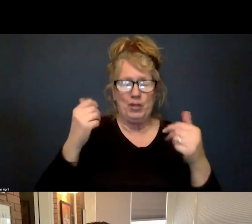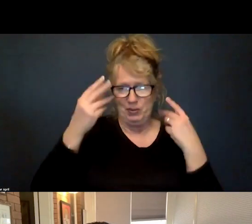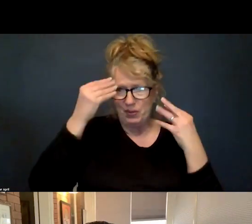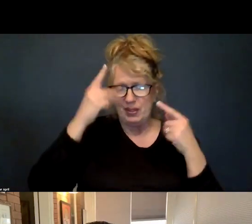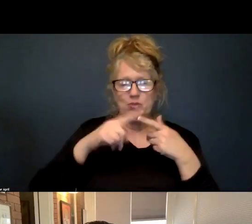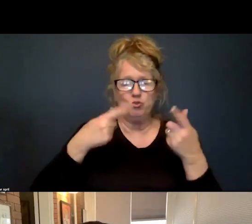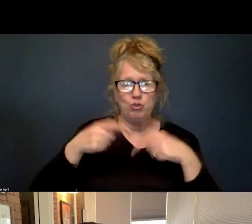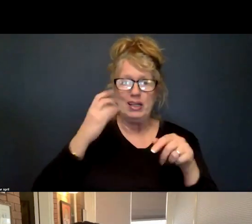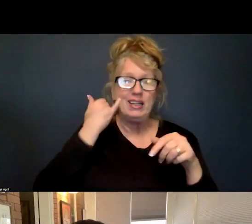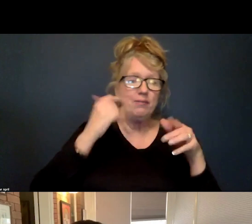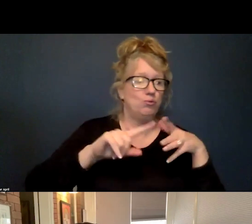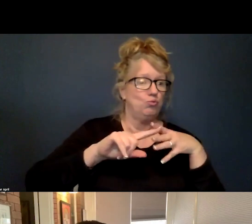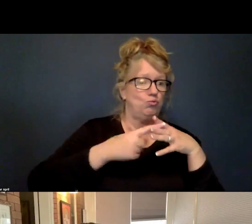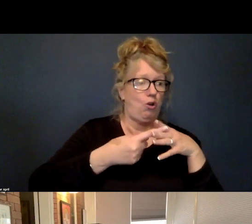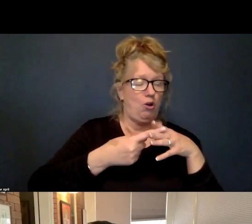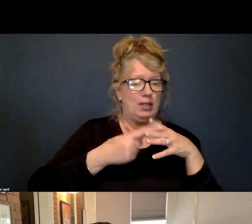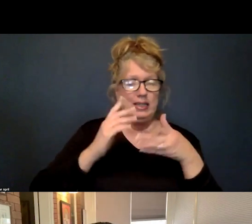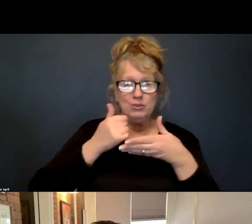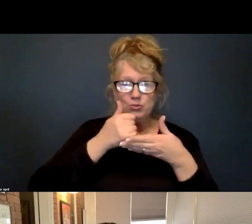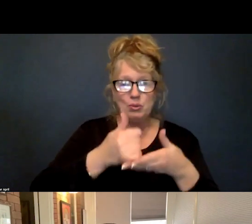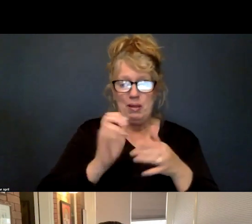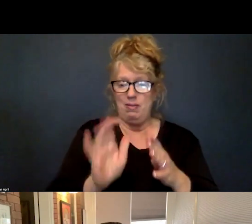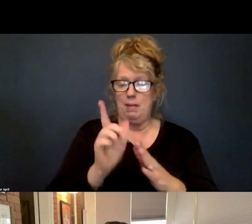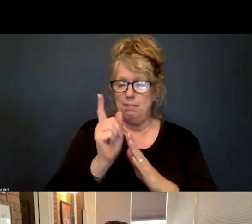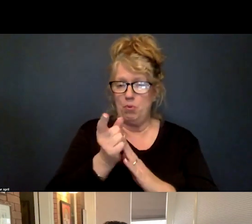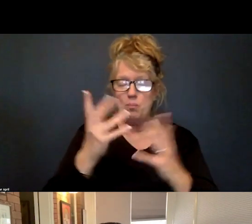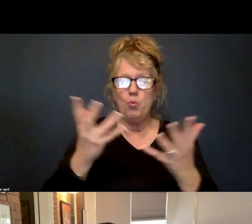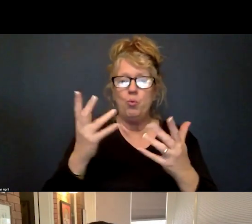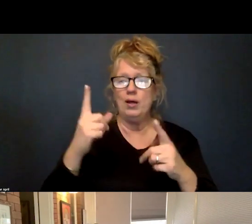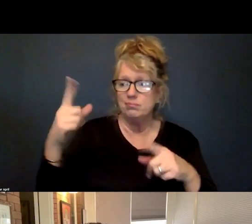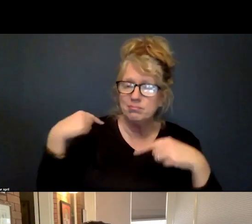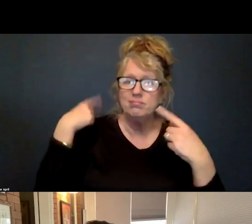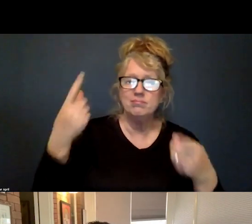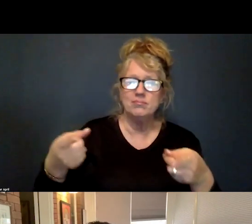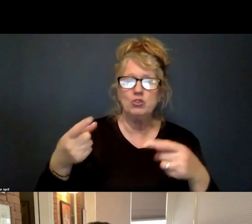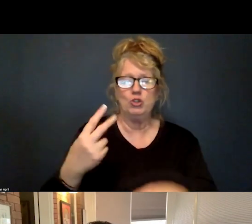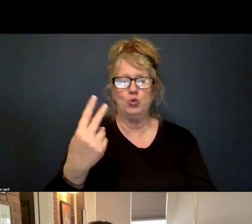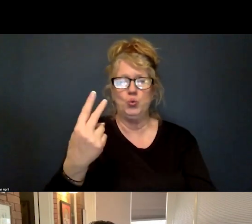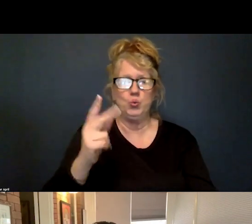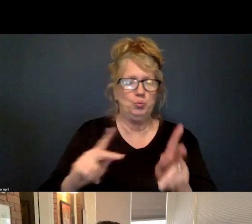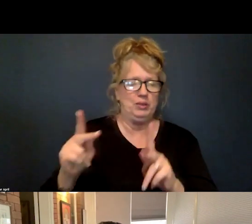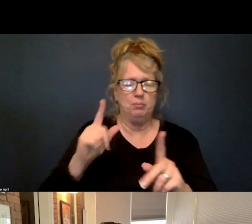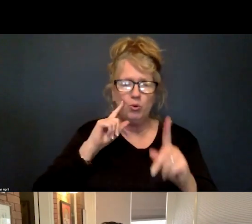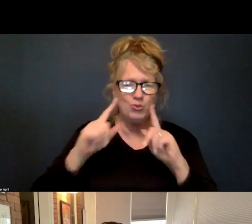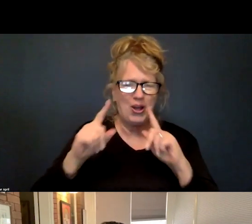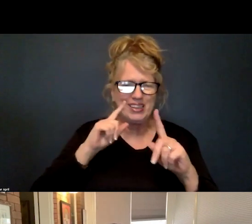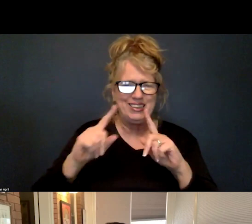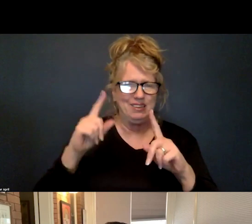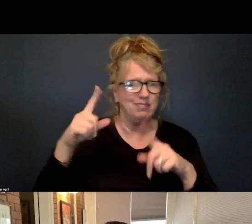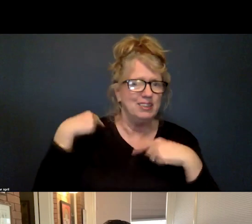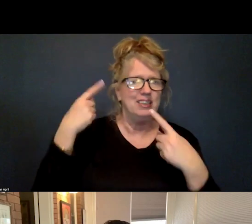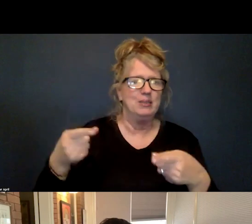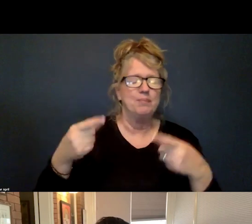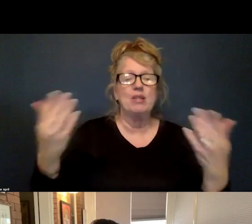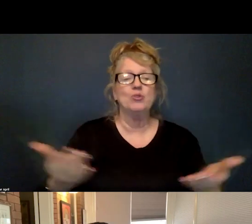about if we're going to start intervening in the moment in what has traditionally been just two people talking, right? And so